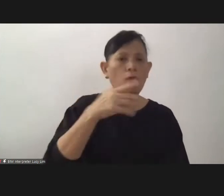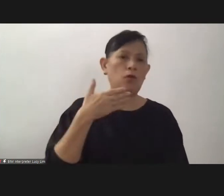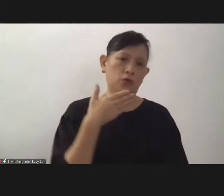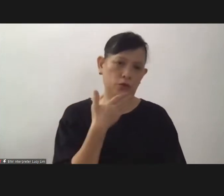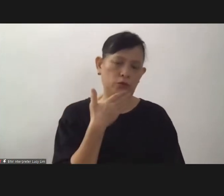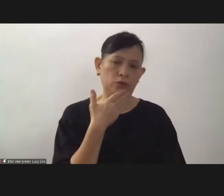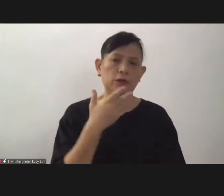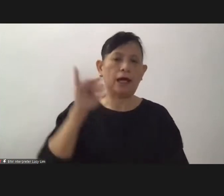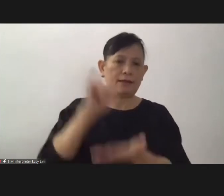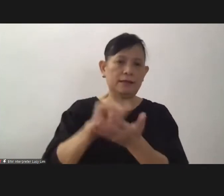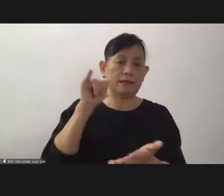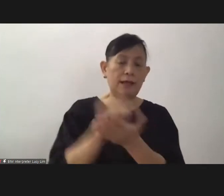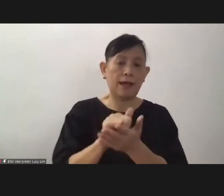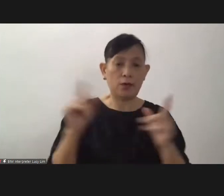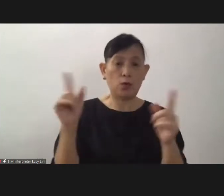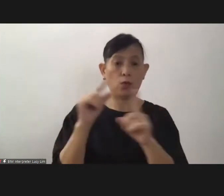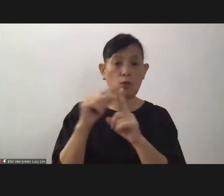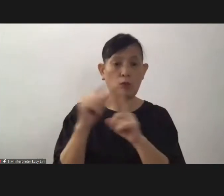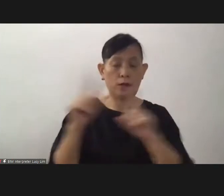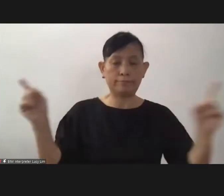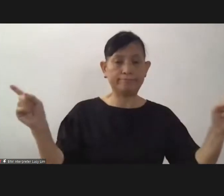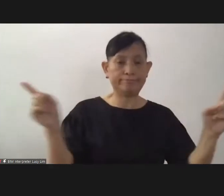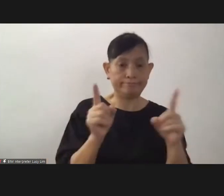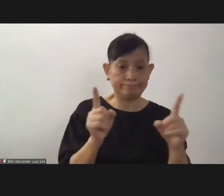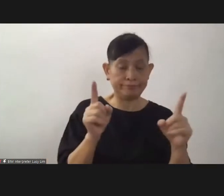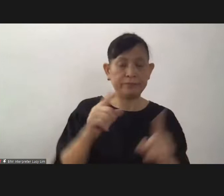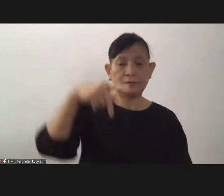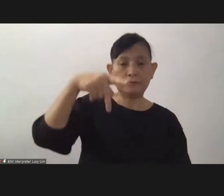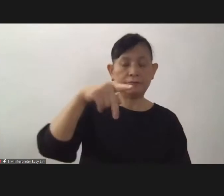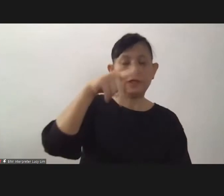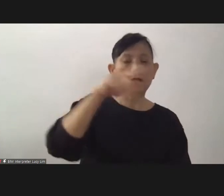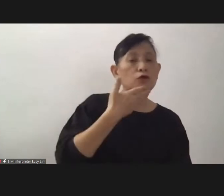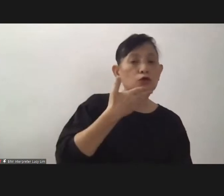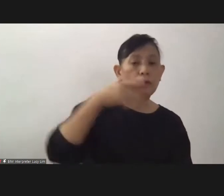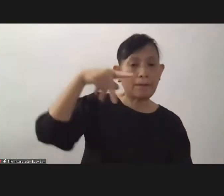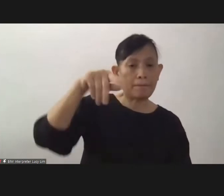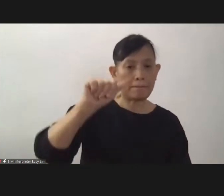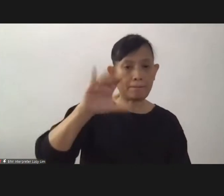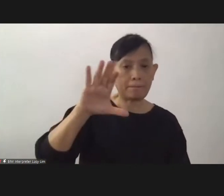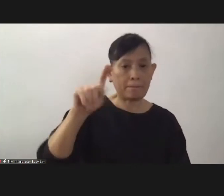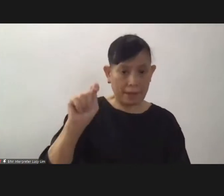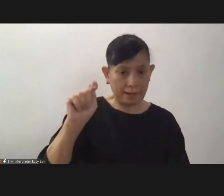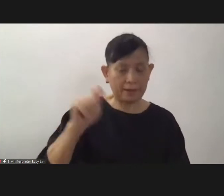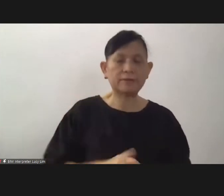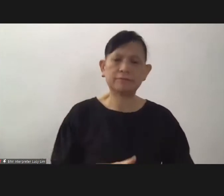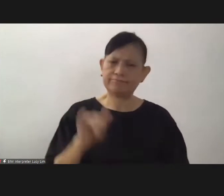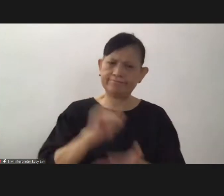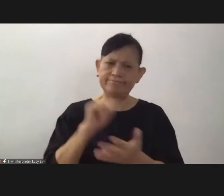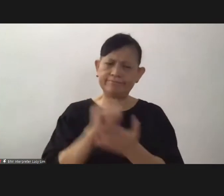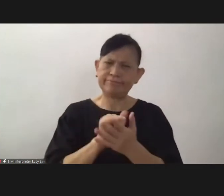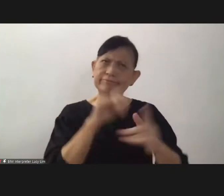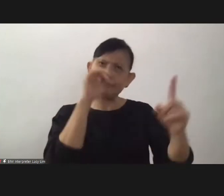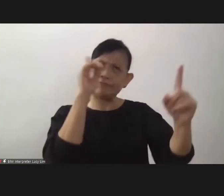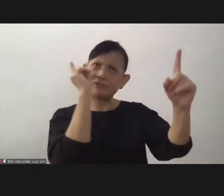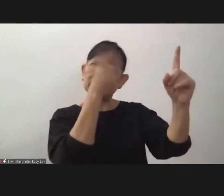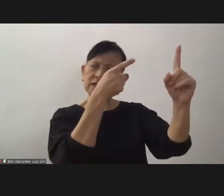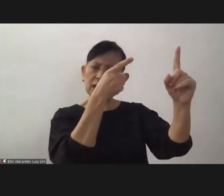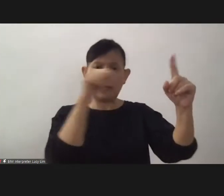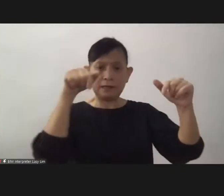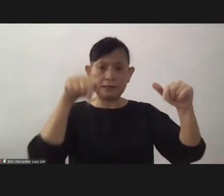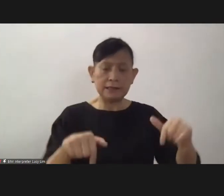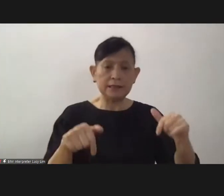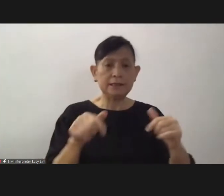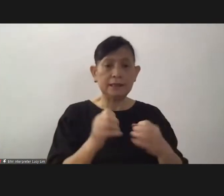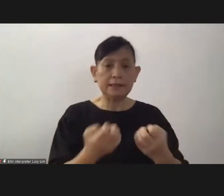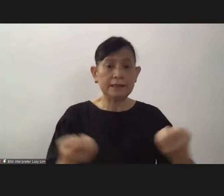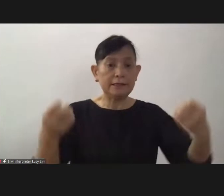Youth Partnership in Action to Change Tomorrow. It is our vision that this inaugural event